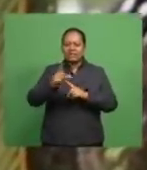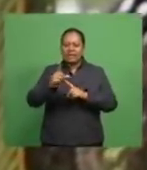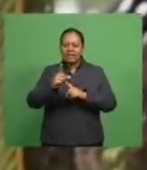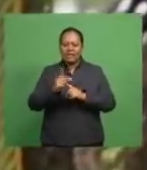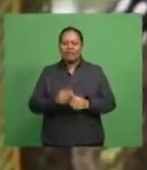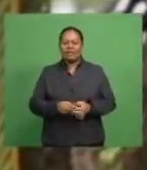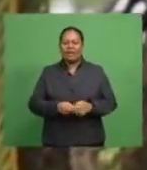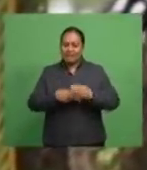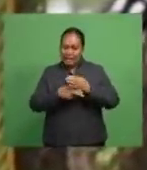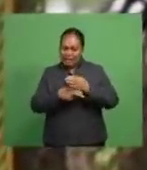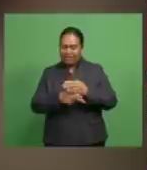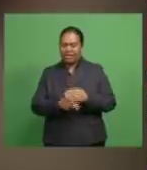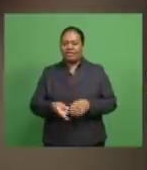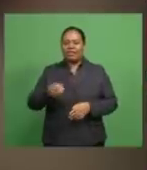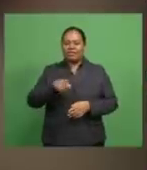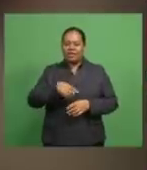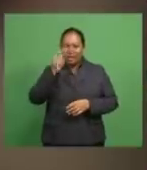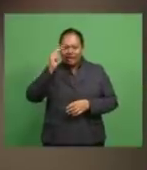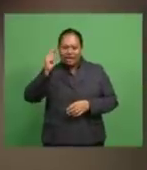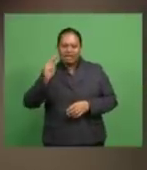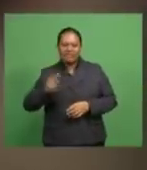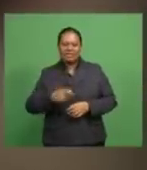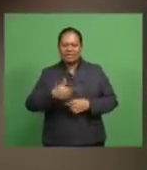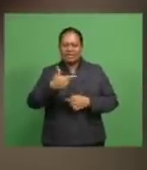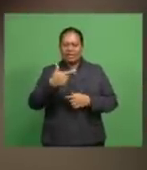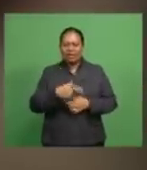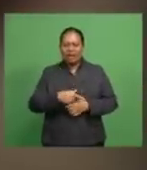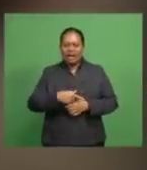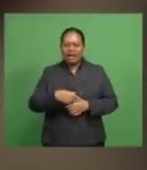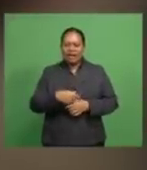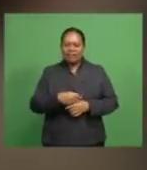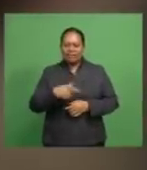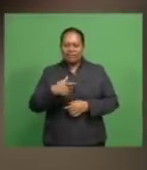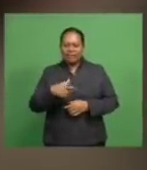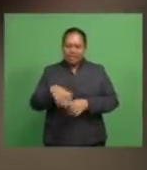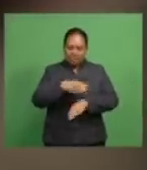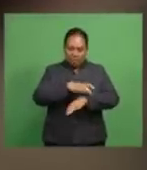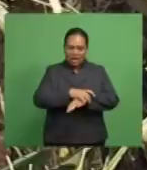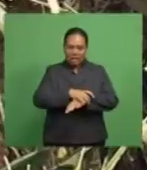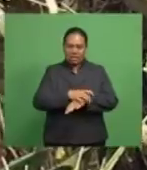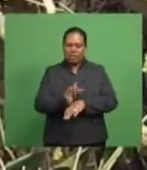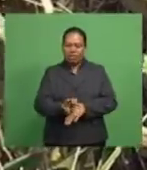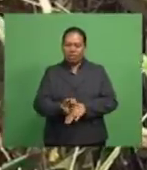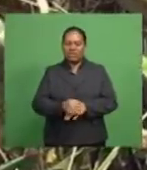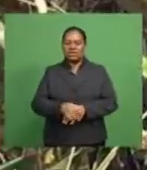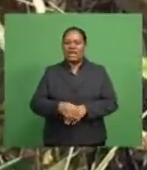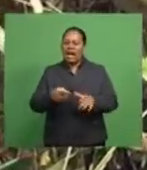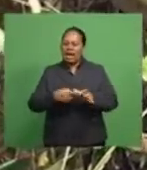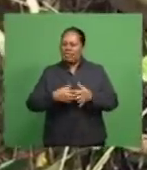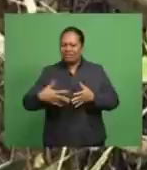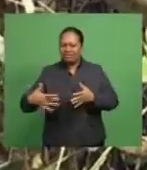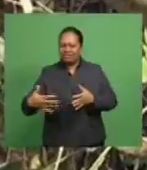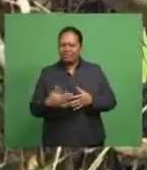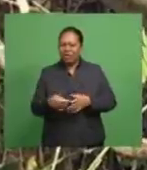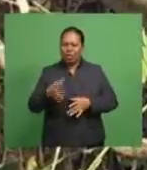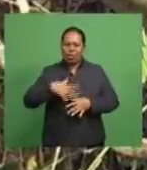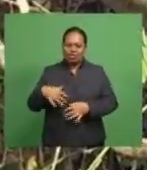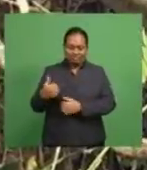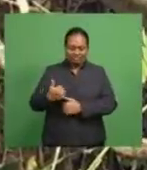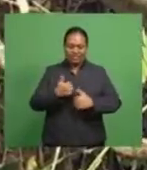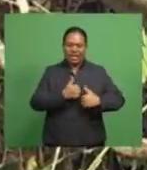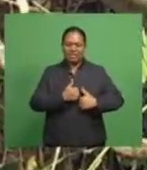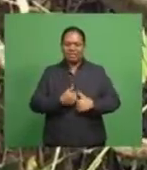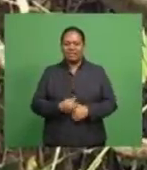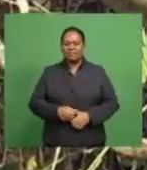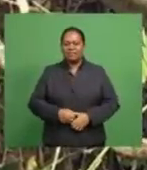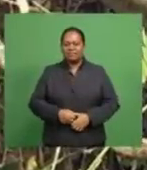Melindere Nalangi, as well as National Sevens reps Libai Kanikonda in the police force and Amniasi Tuimamba and Alessio Nanduba in the